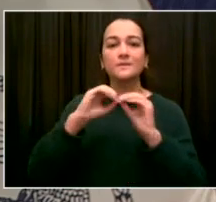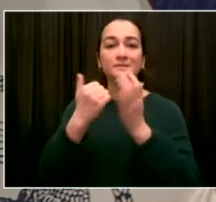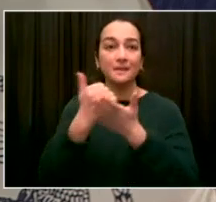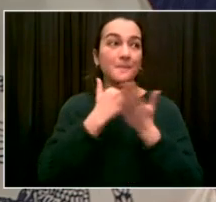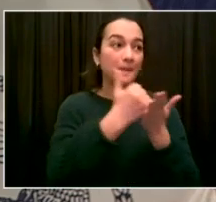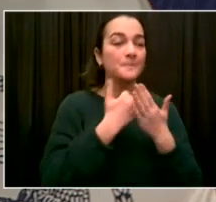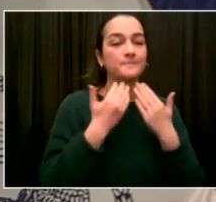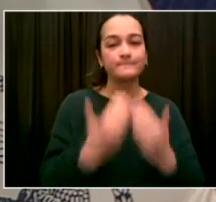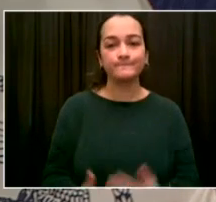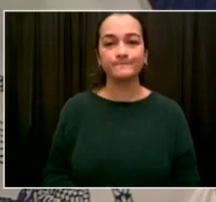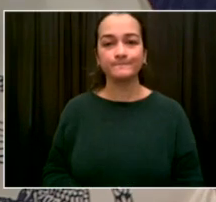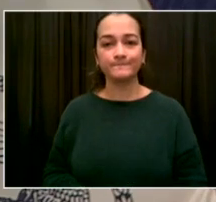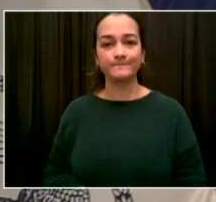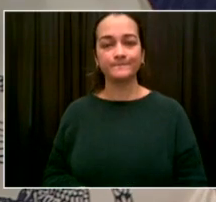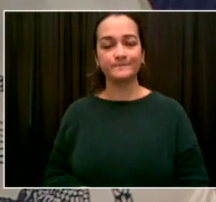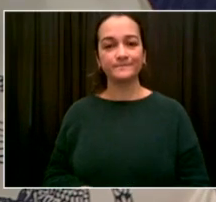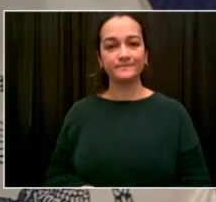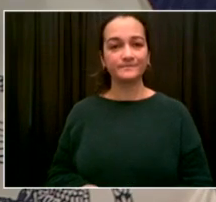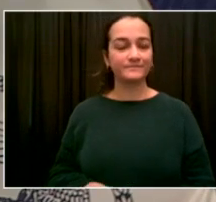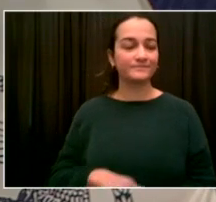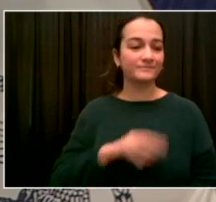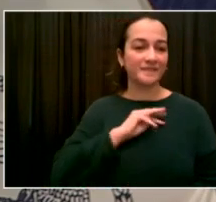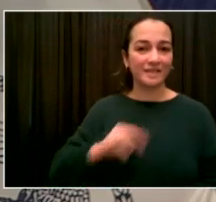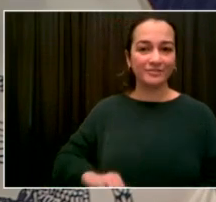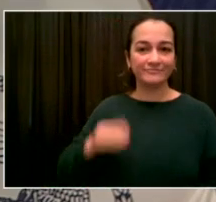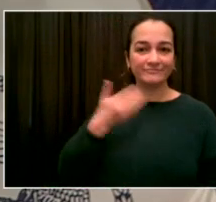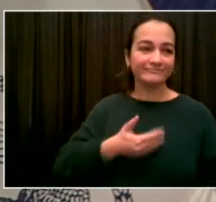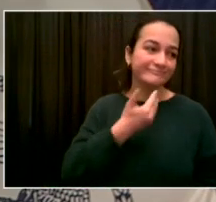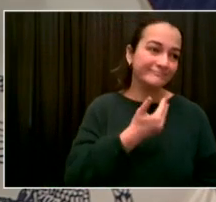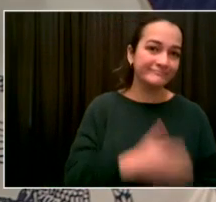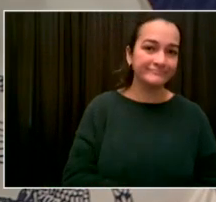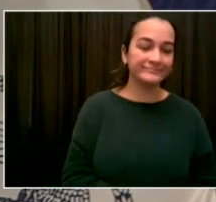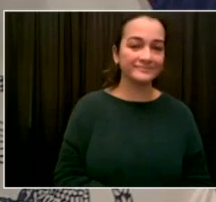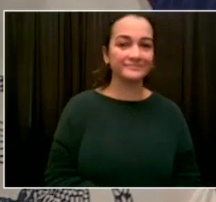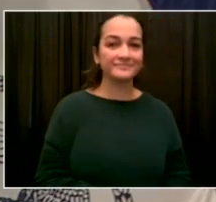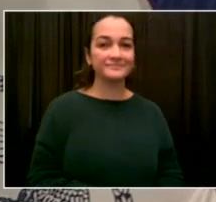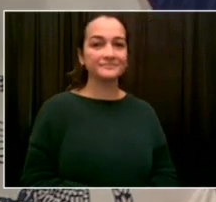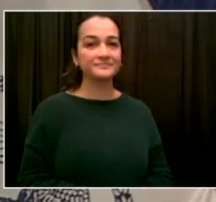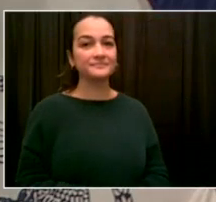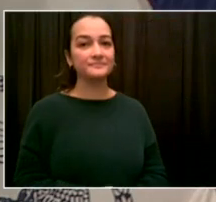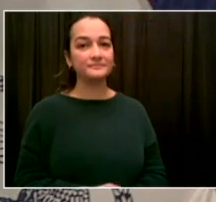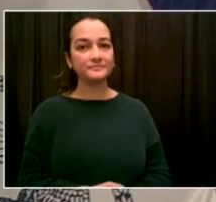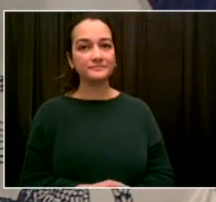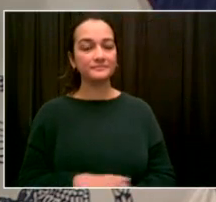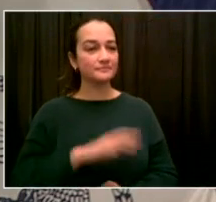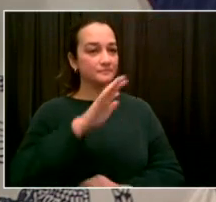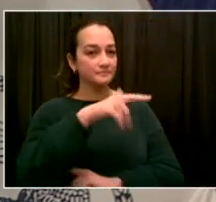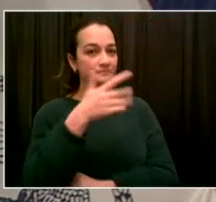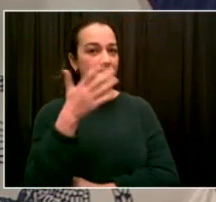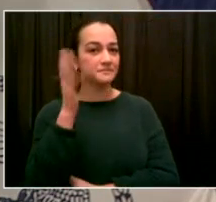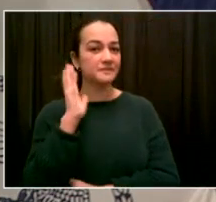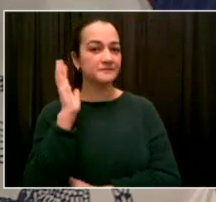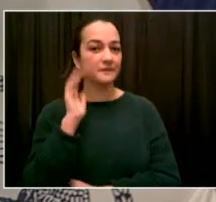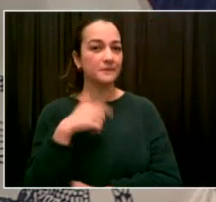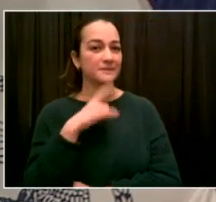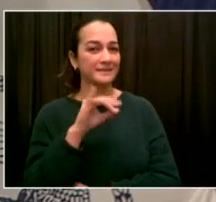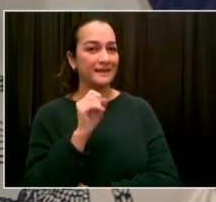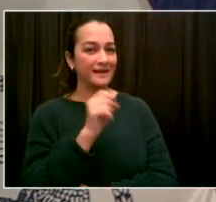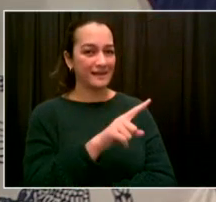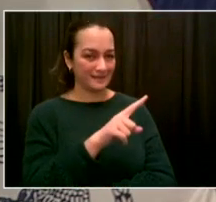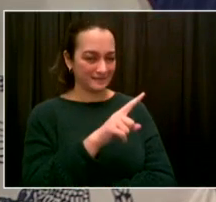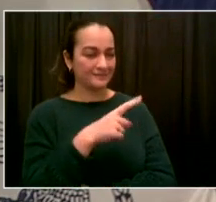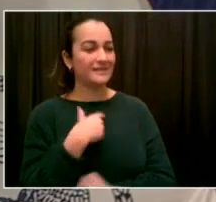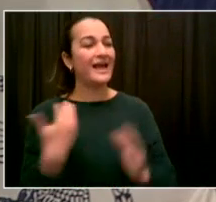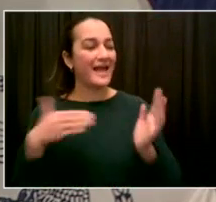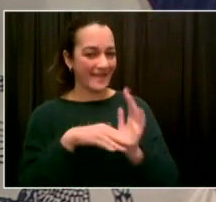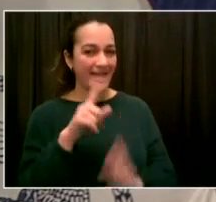Thanks. And I know I'd asked this the other day, but I keep hearing from city employees who are very concerned with the